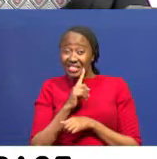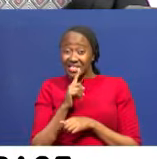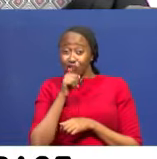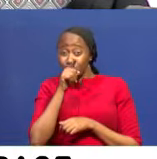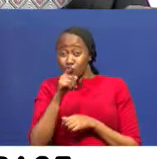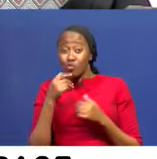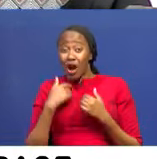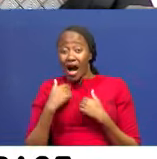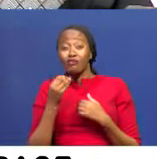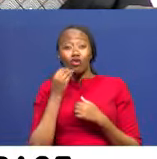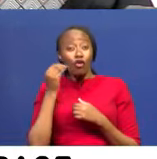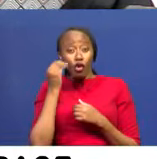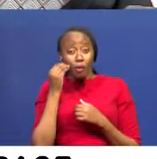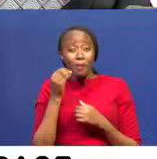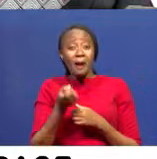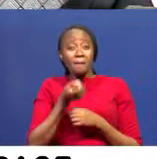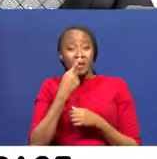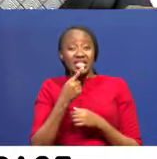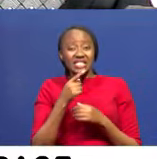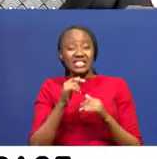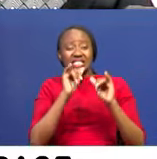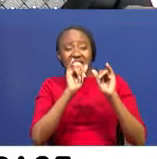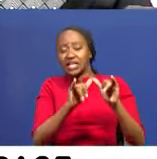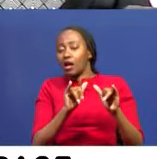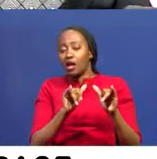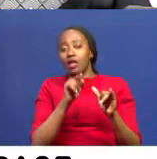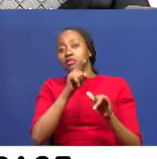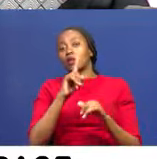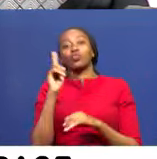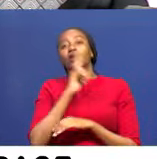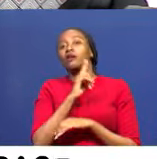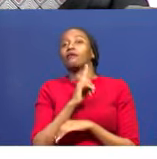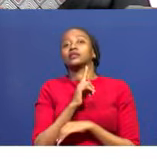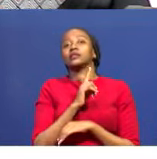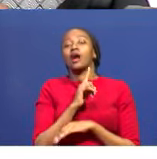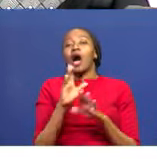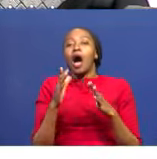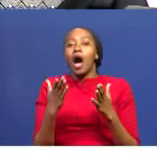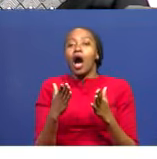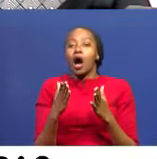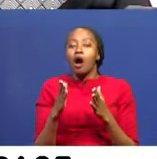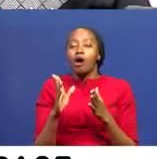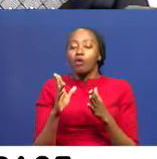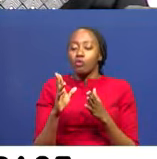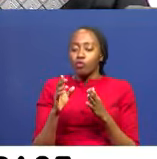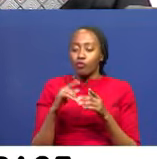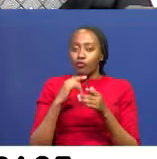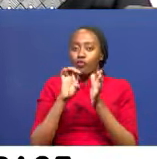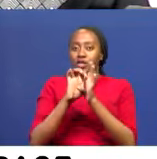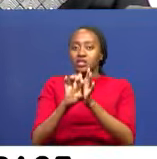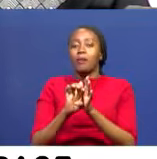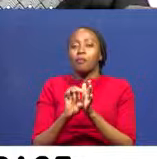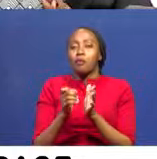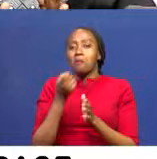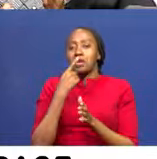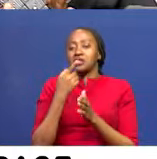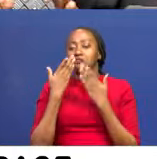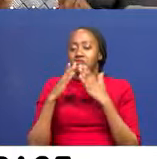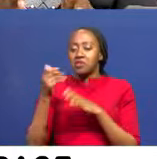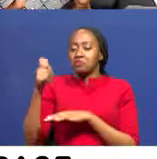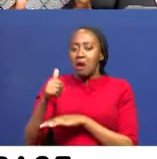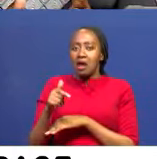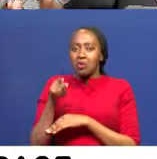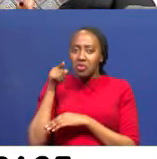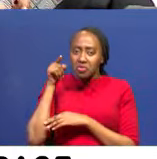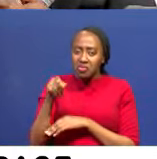in their homes. Secondly is how do we prevent expiries along our supply chains, both from a